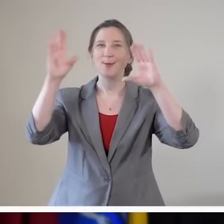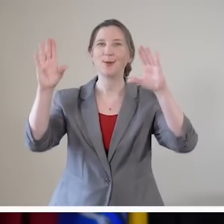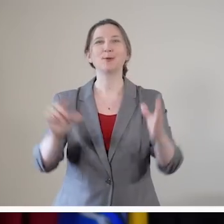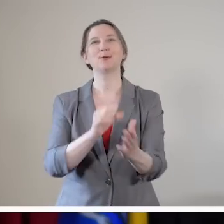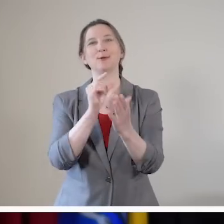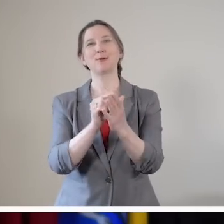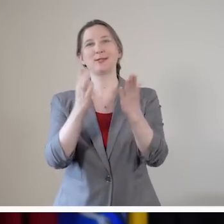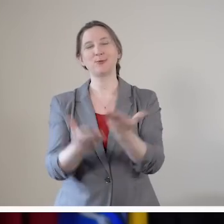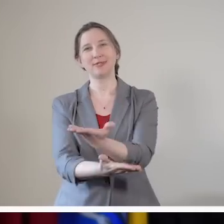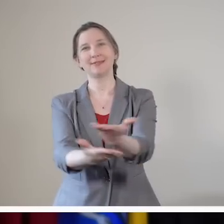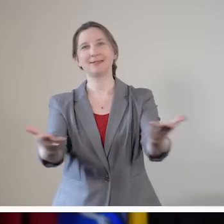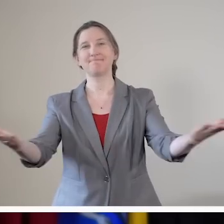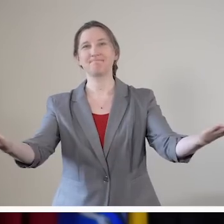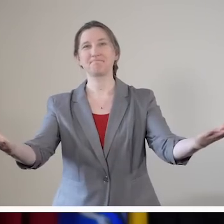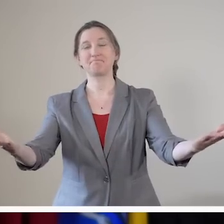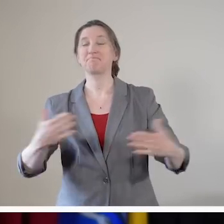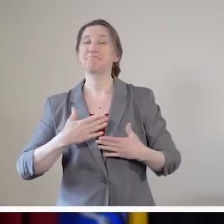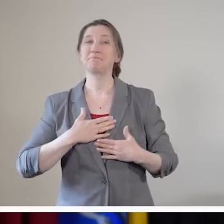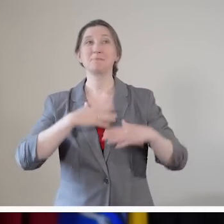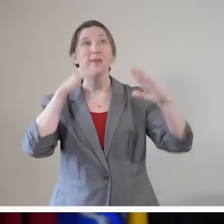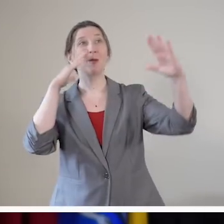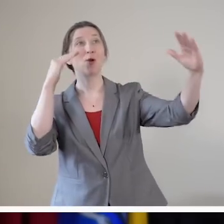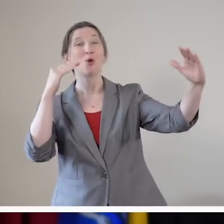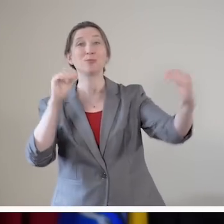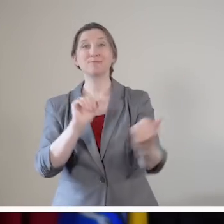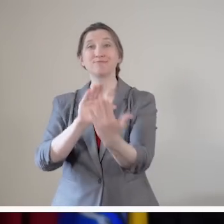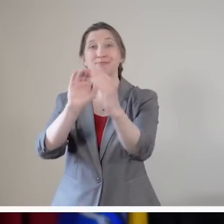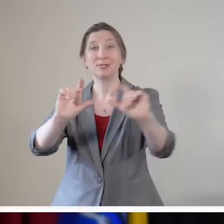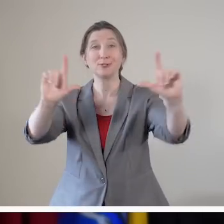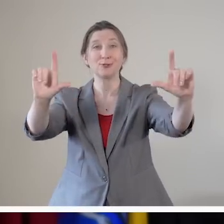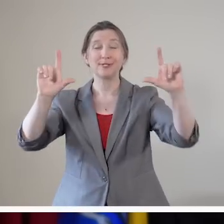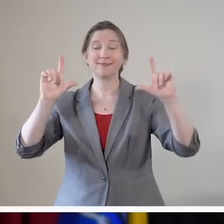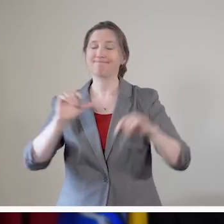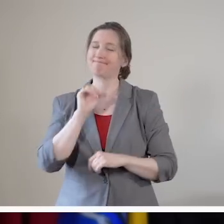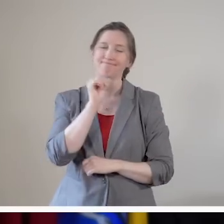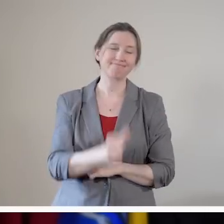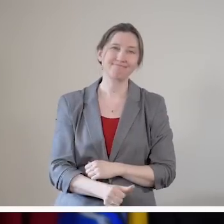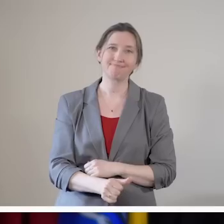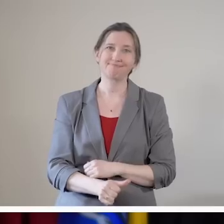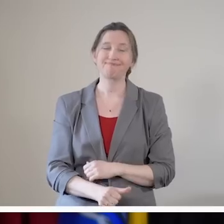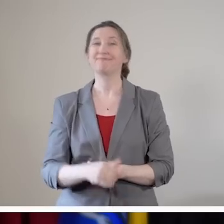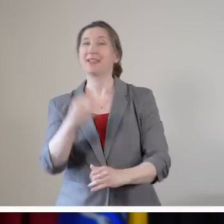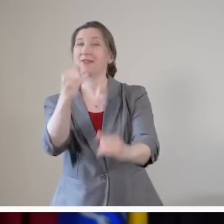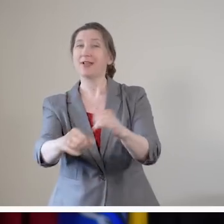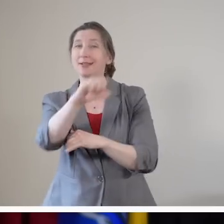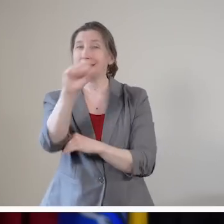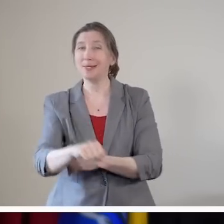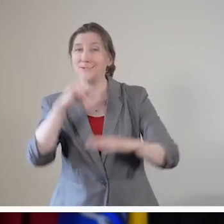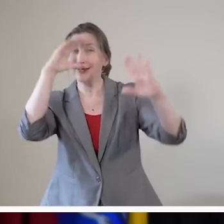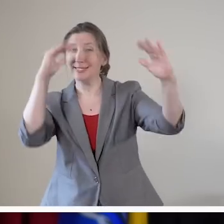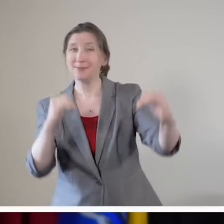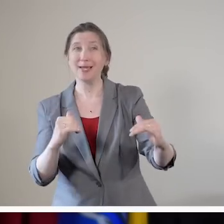graduates. This is not how I'd hoped to be addressing you, and I'm sure no one imagined this as we started our final semester. I wish we were celebrating